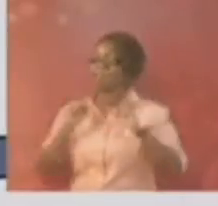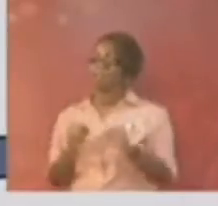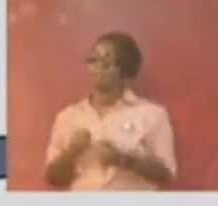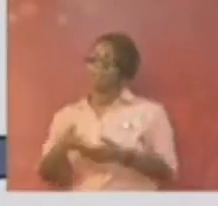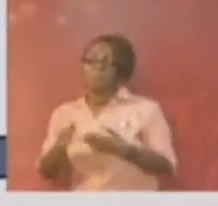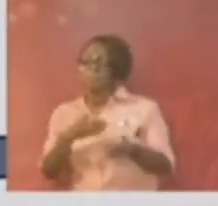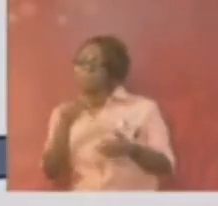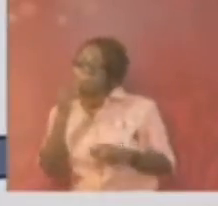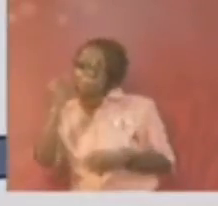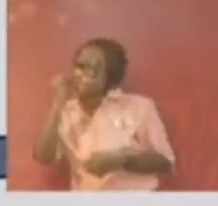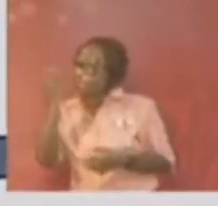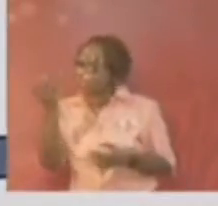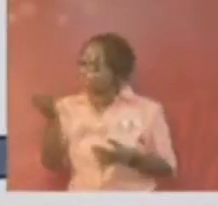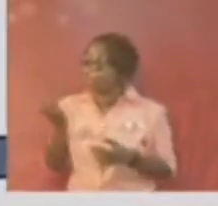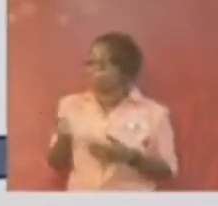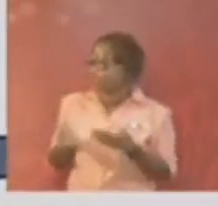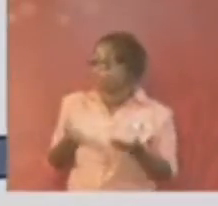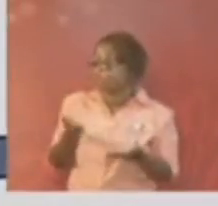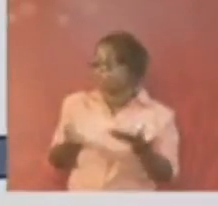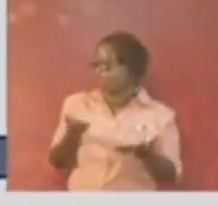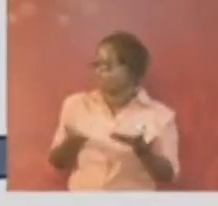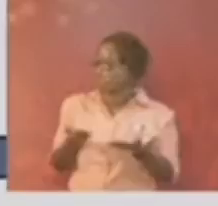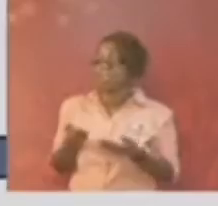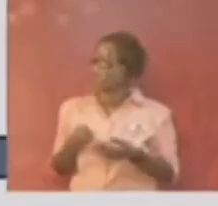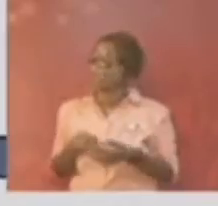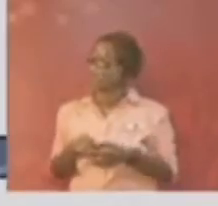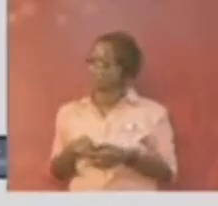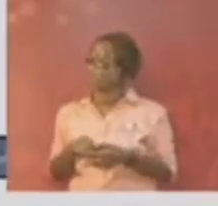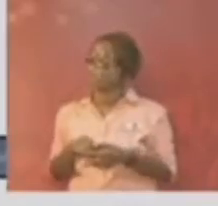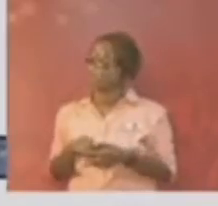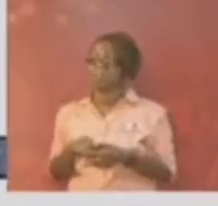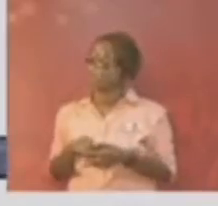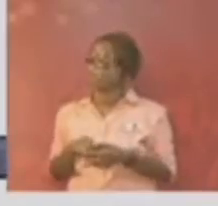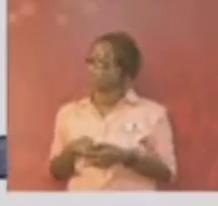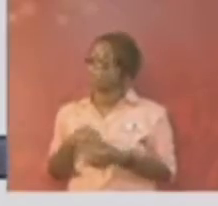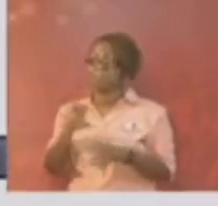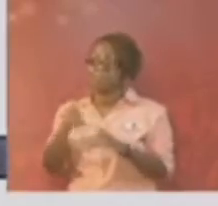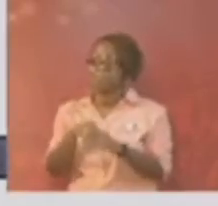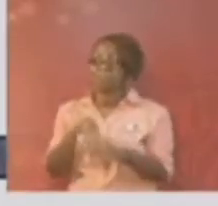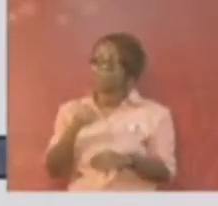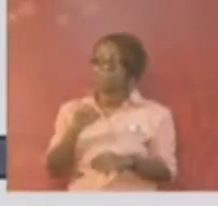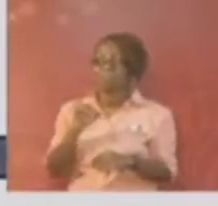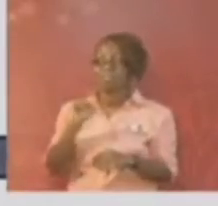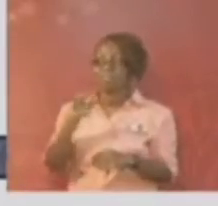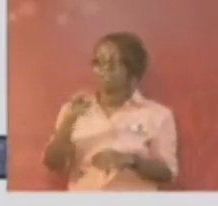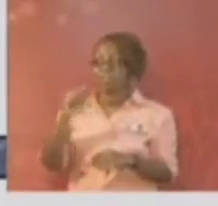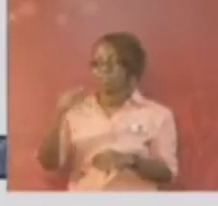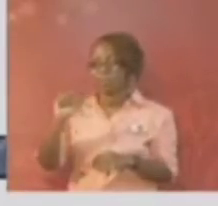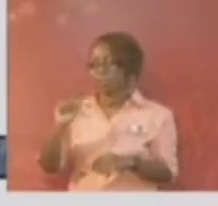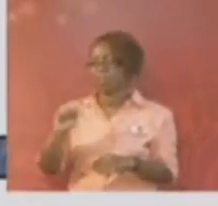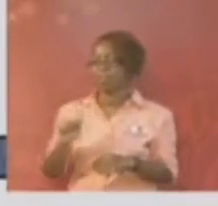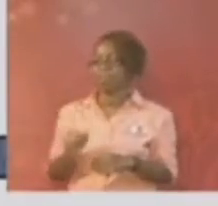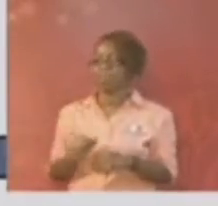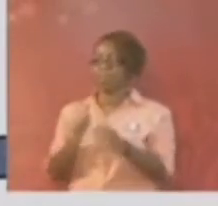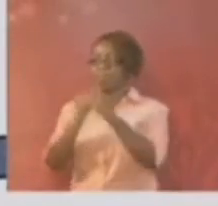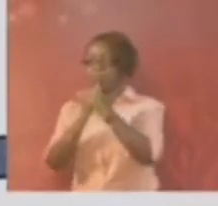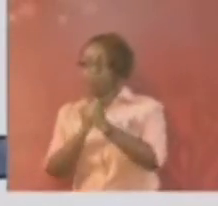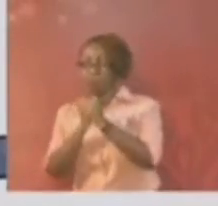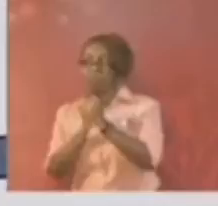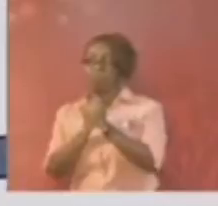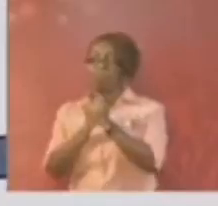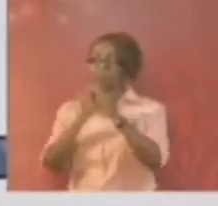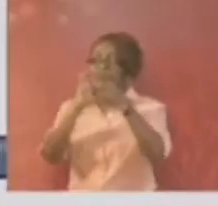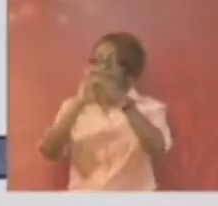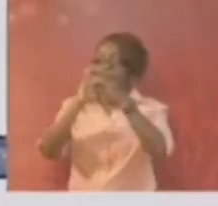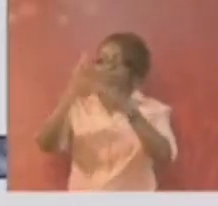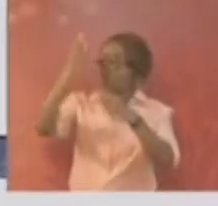in techniques such as meditation, yoga, and spirituality, if you're so inclined,